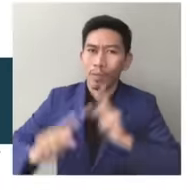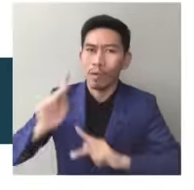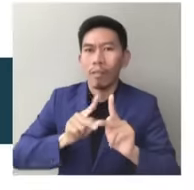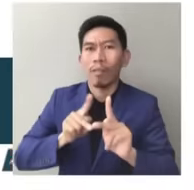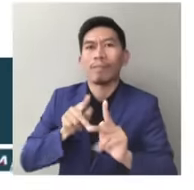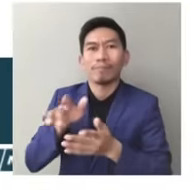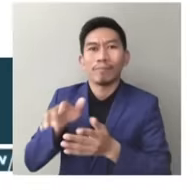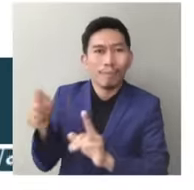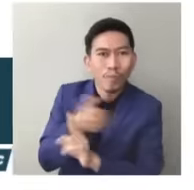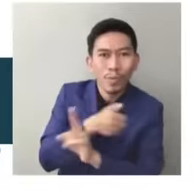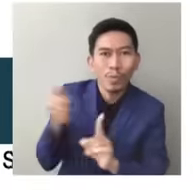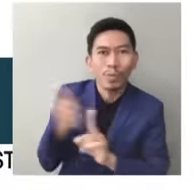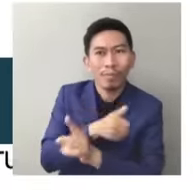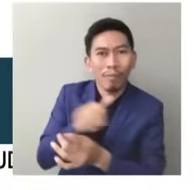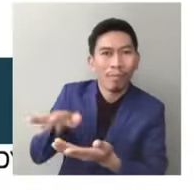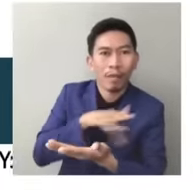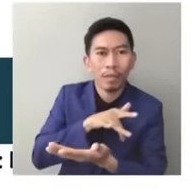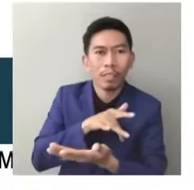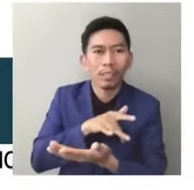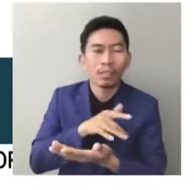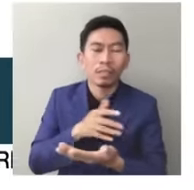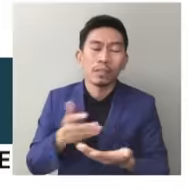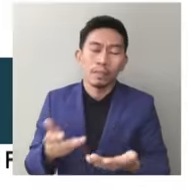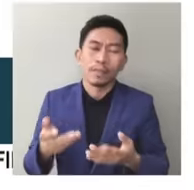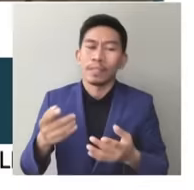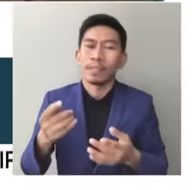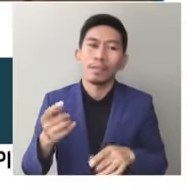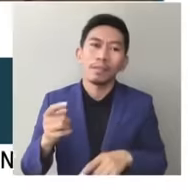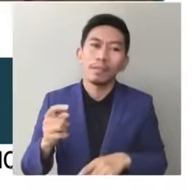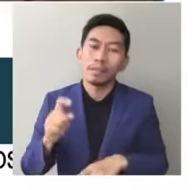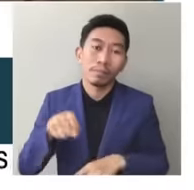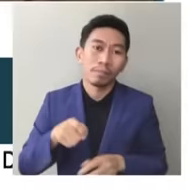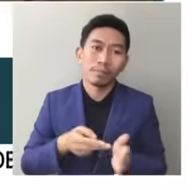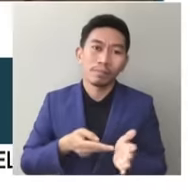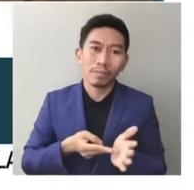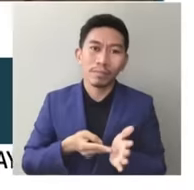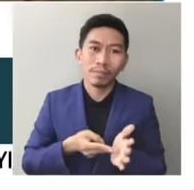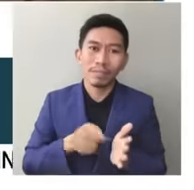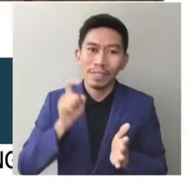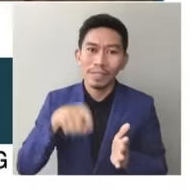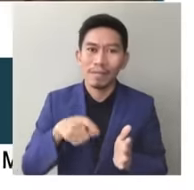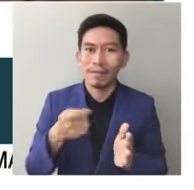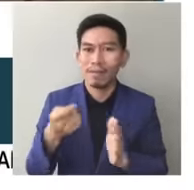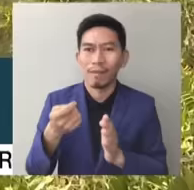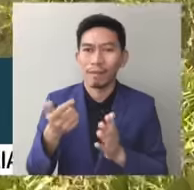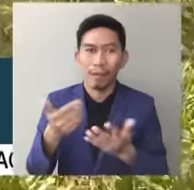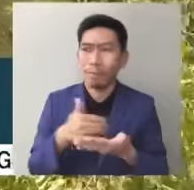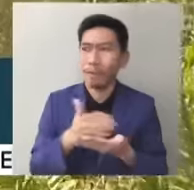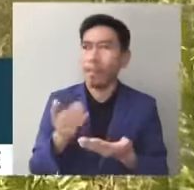not just close it, but really just delete it.